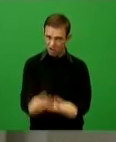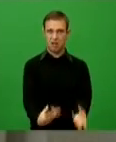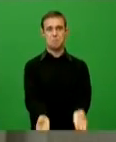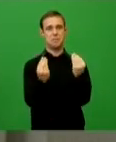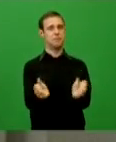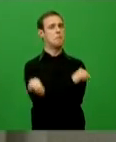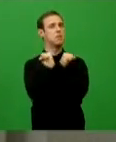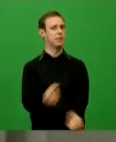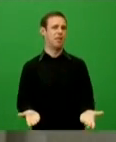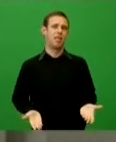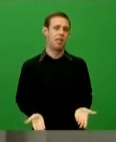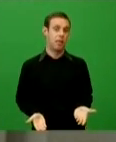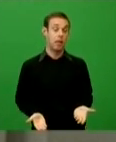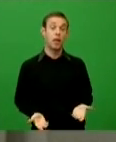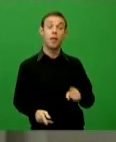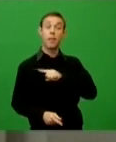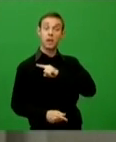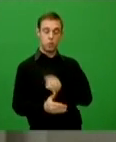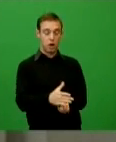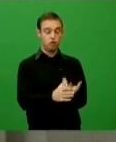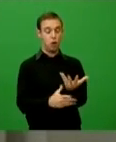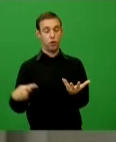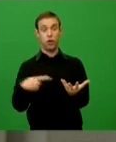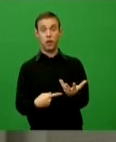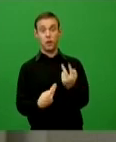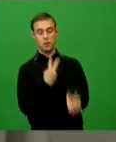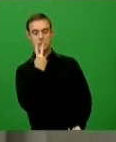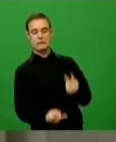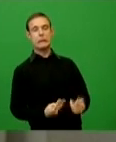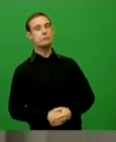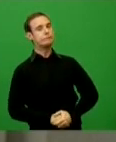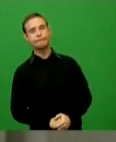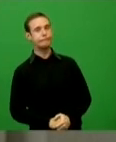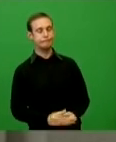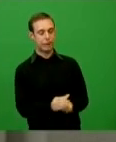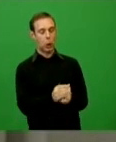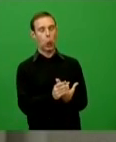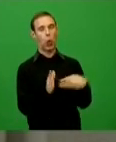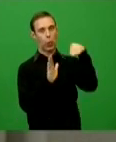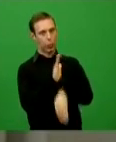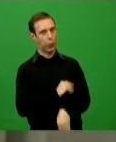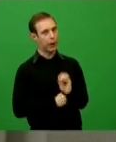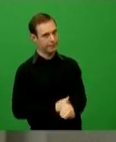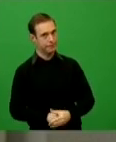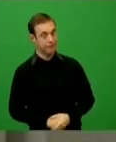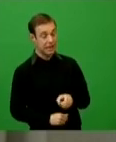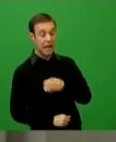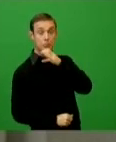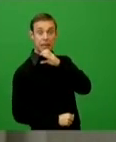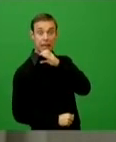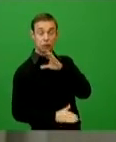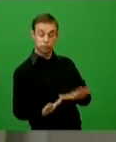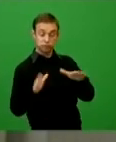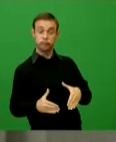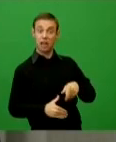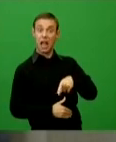risks to the growth outlook are therefore assessed to be on the downside. In light of these developments, the MPC has